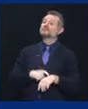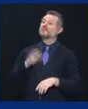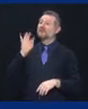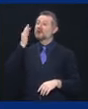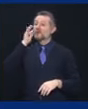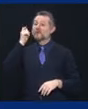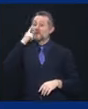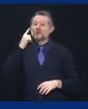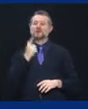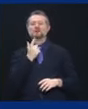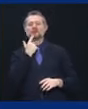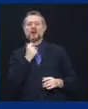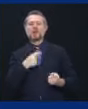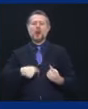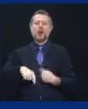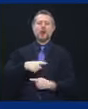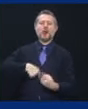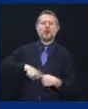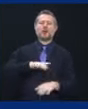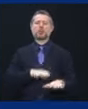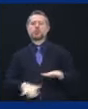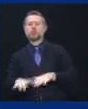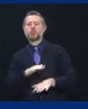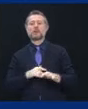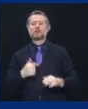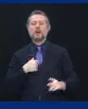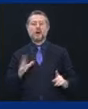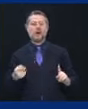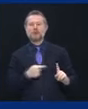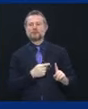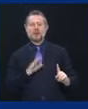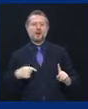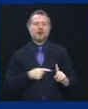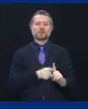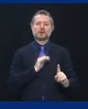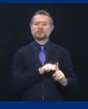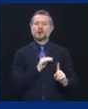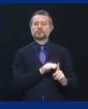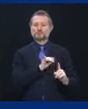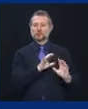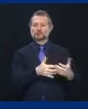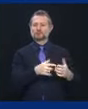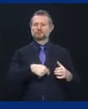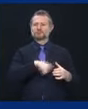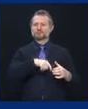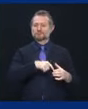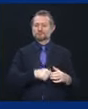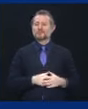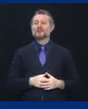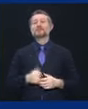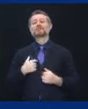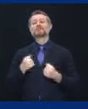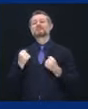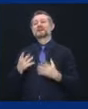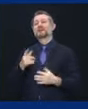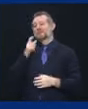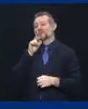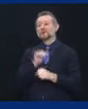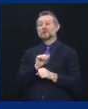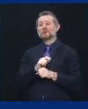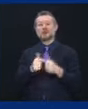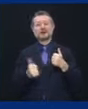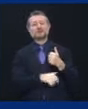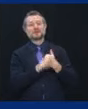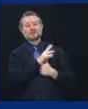always there. And many of that, his team as vice president, are now his team, obviously,